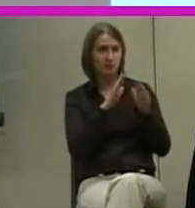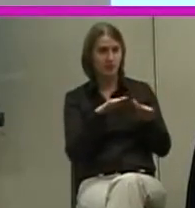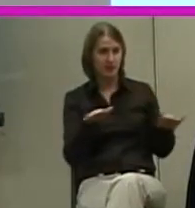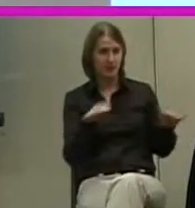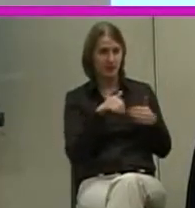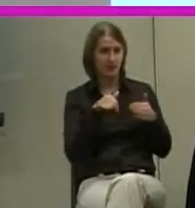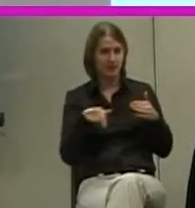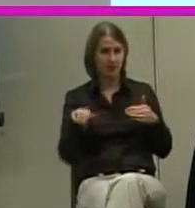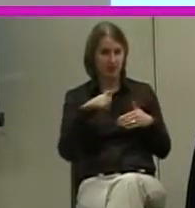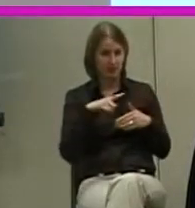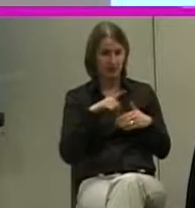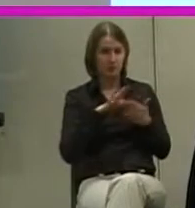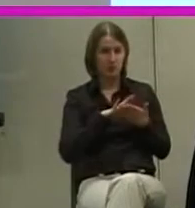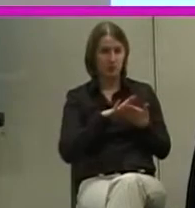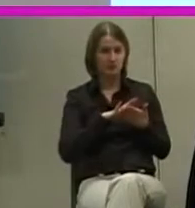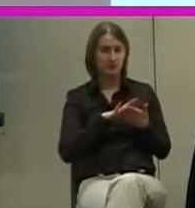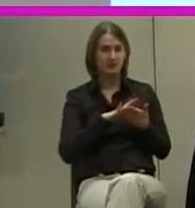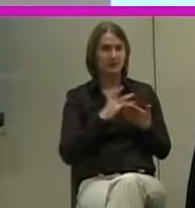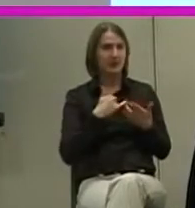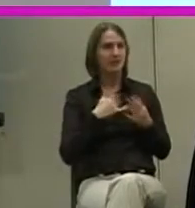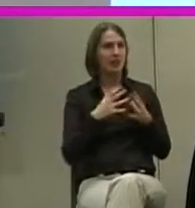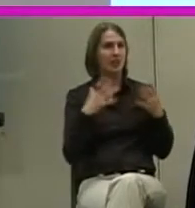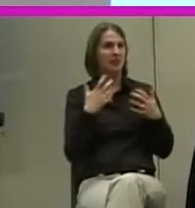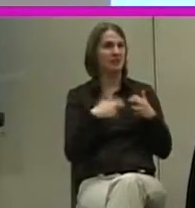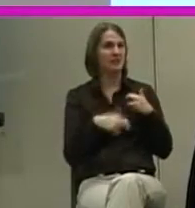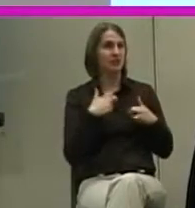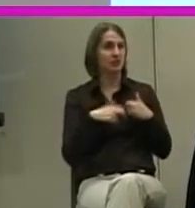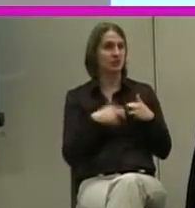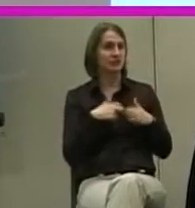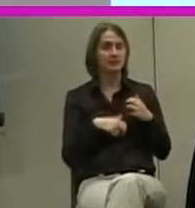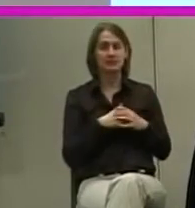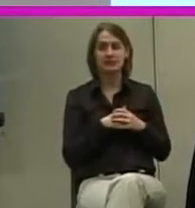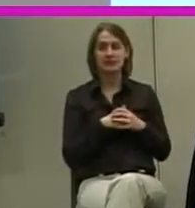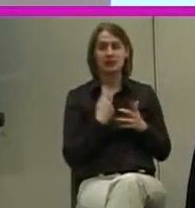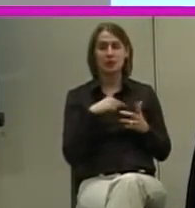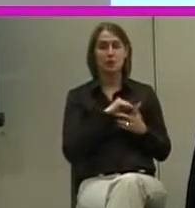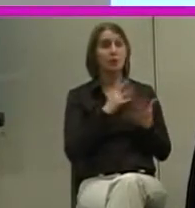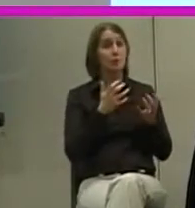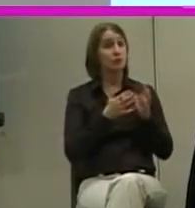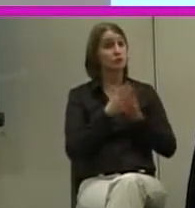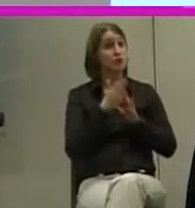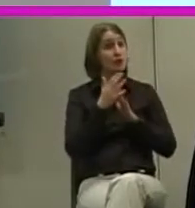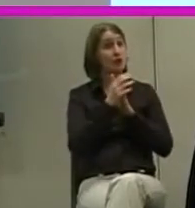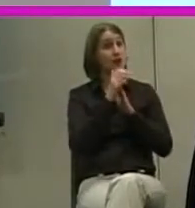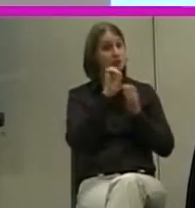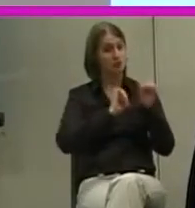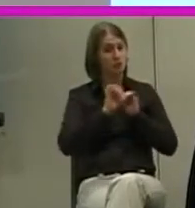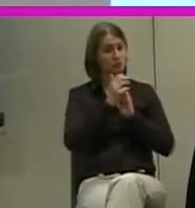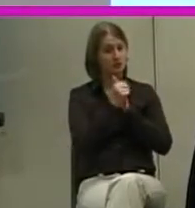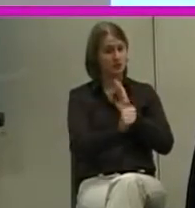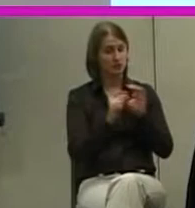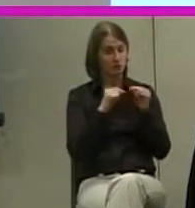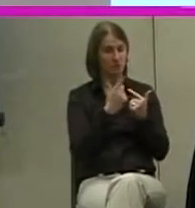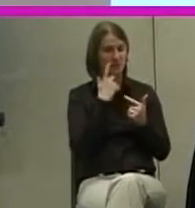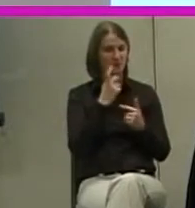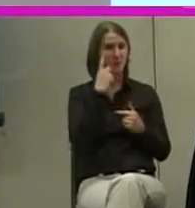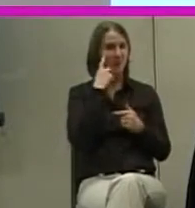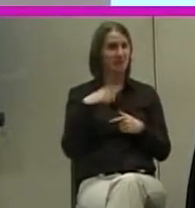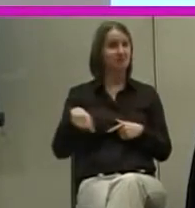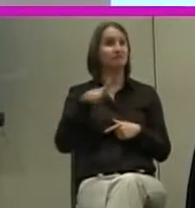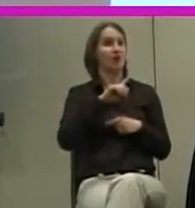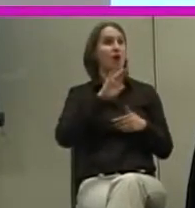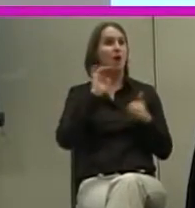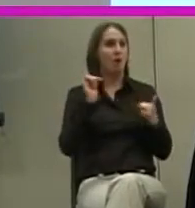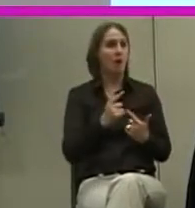these schools that are having lots of difficulties. And we'd like to run a social skills group because we figure these kids all need the same